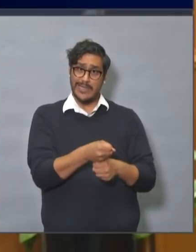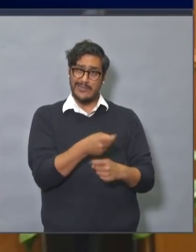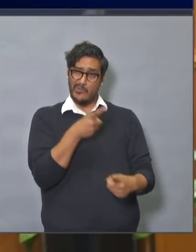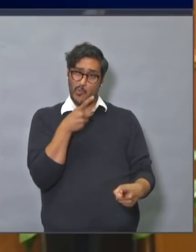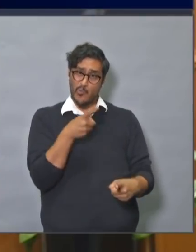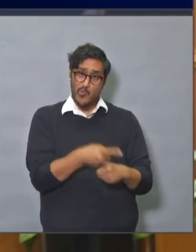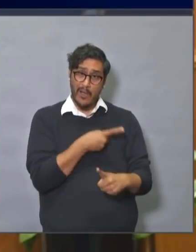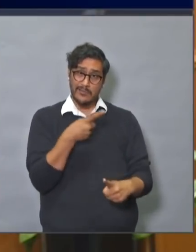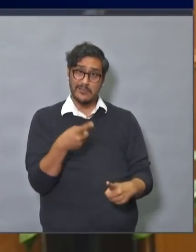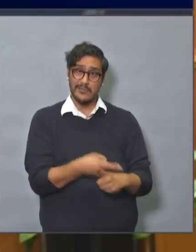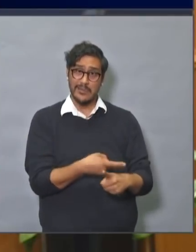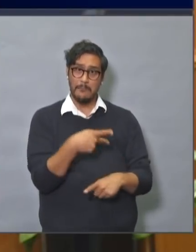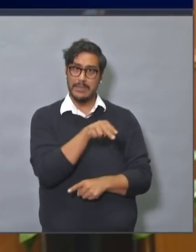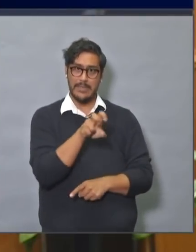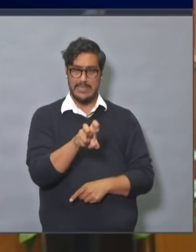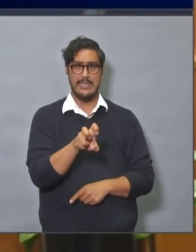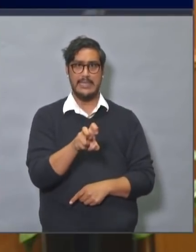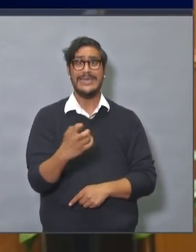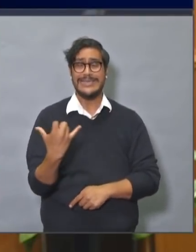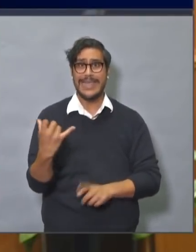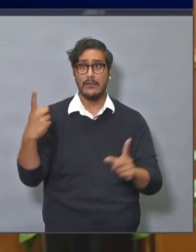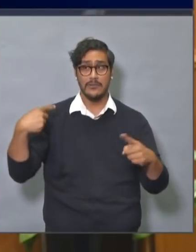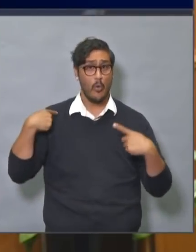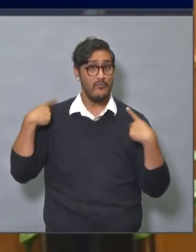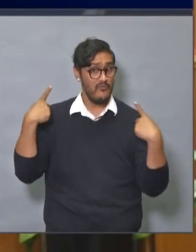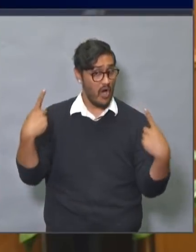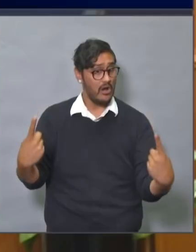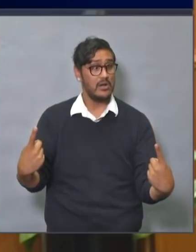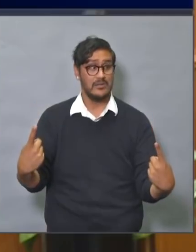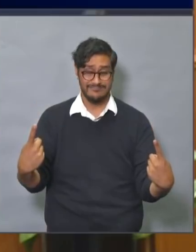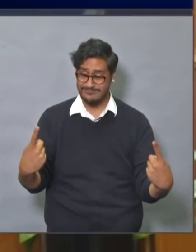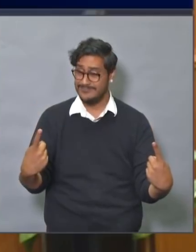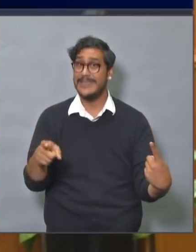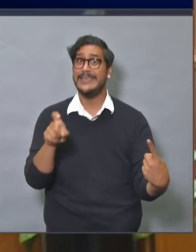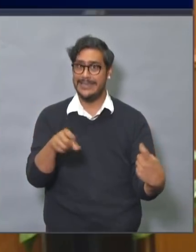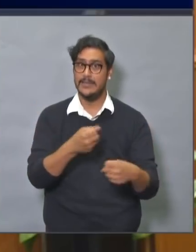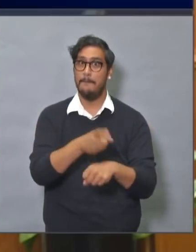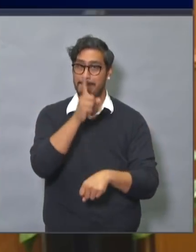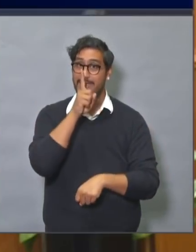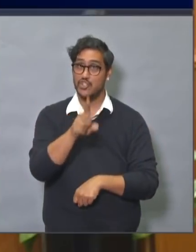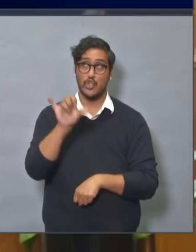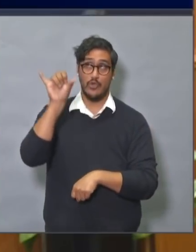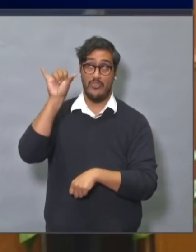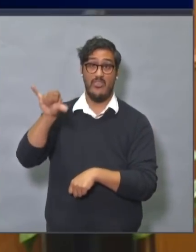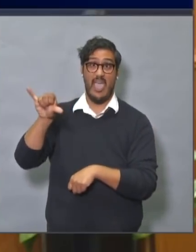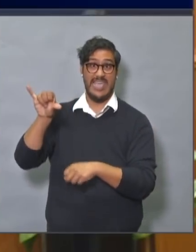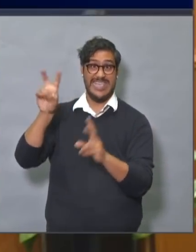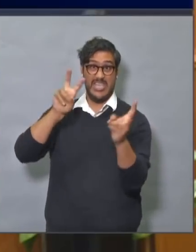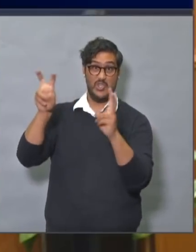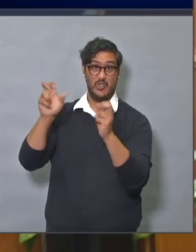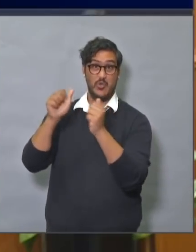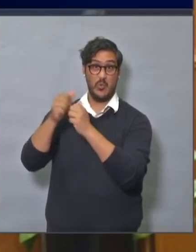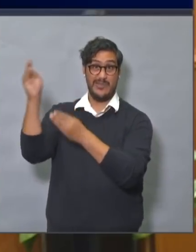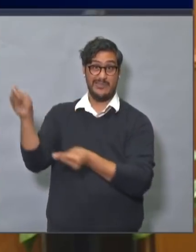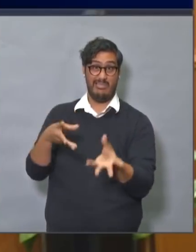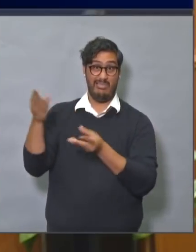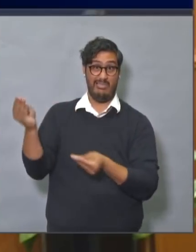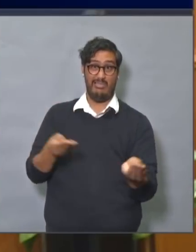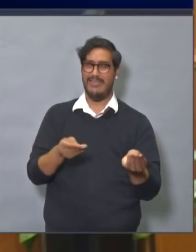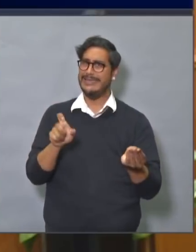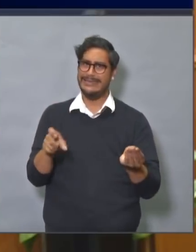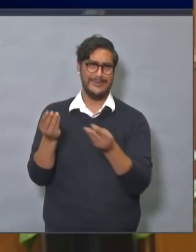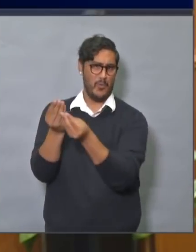into this pandemic that we all need to make sure that we're getting that supply chain issue resolved. And now we'll take remarks in